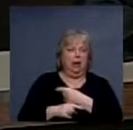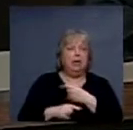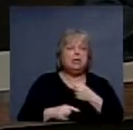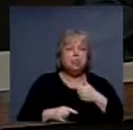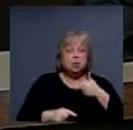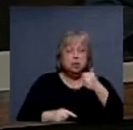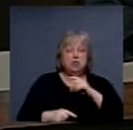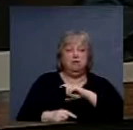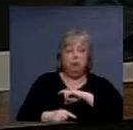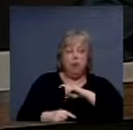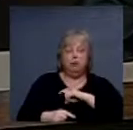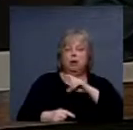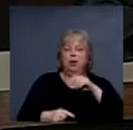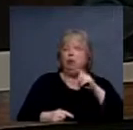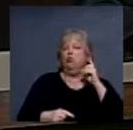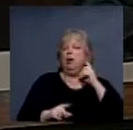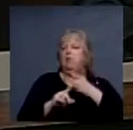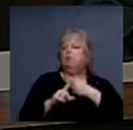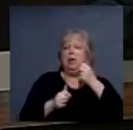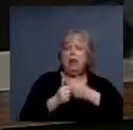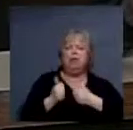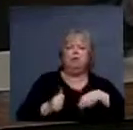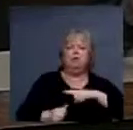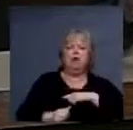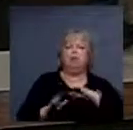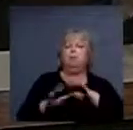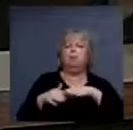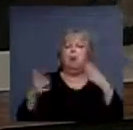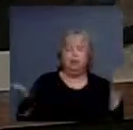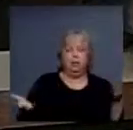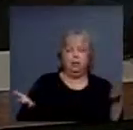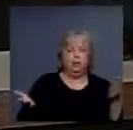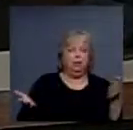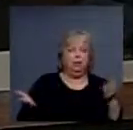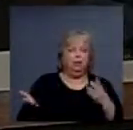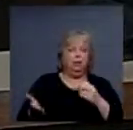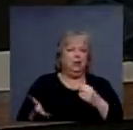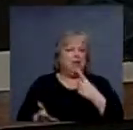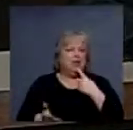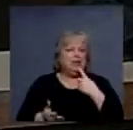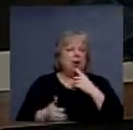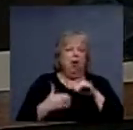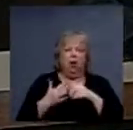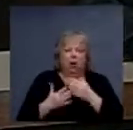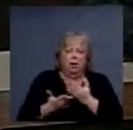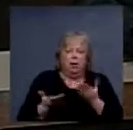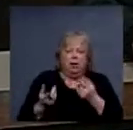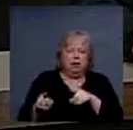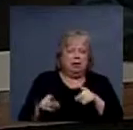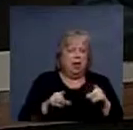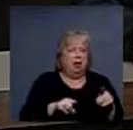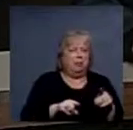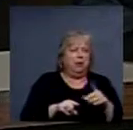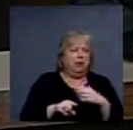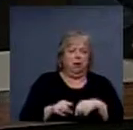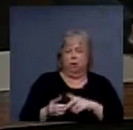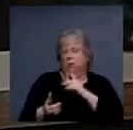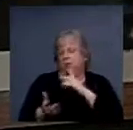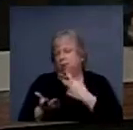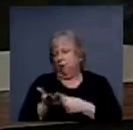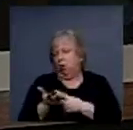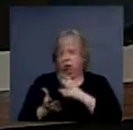us publicly. And I said that it's all of this is happening, and we talk